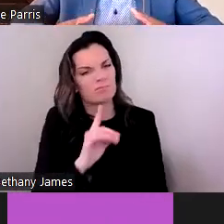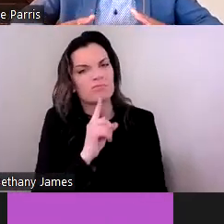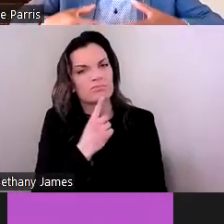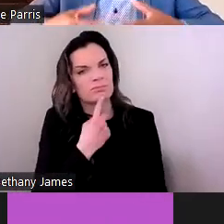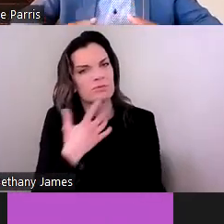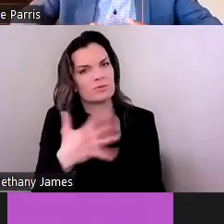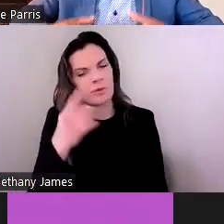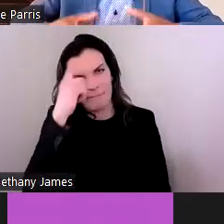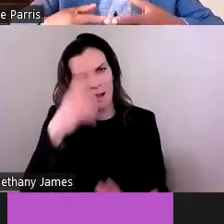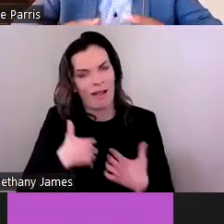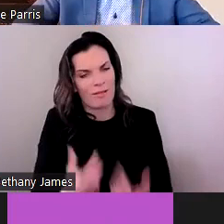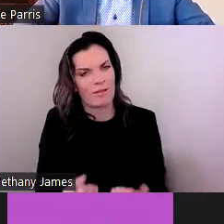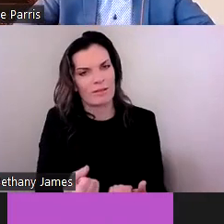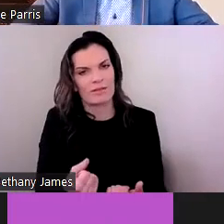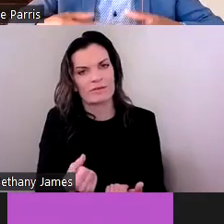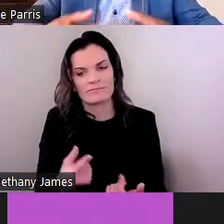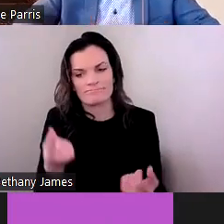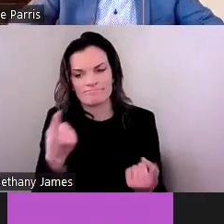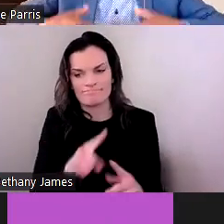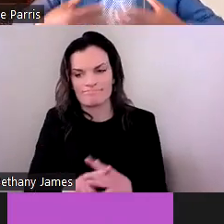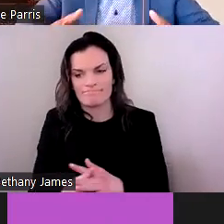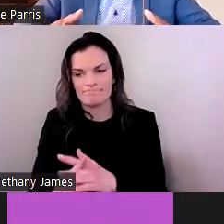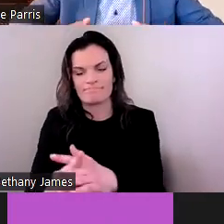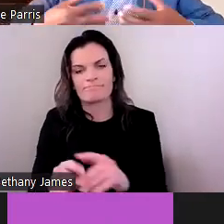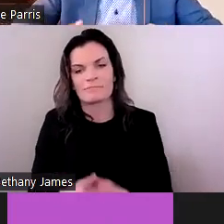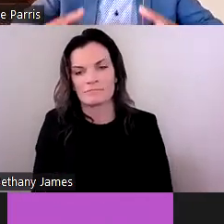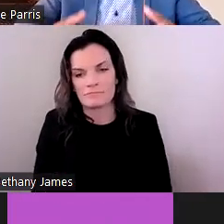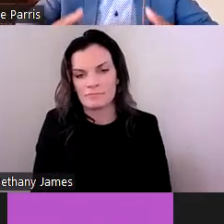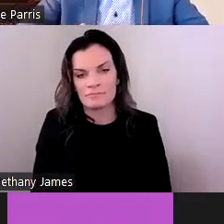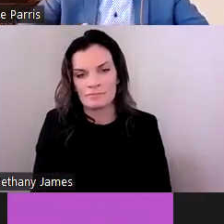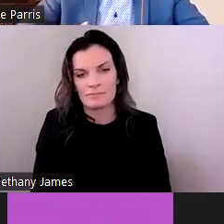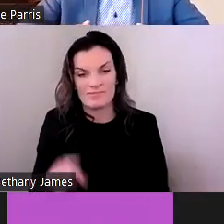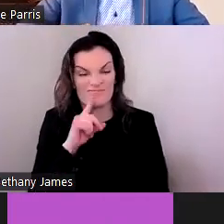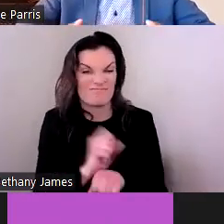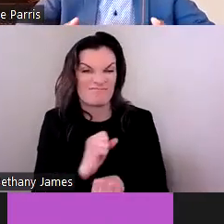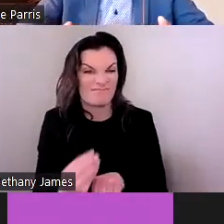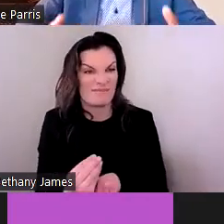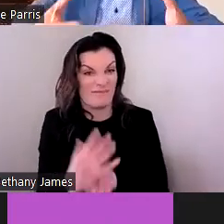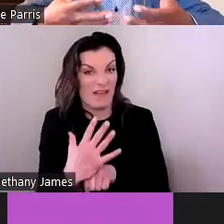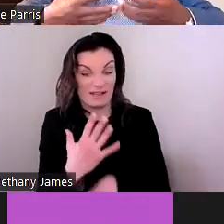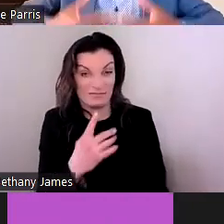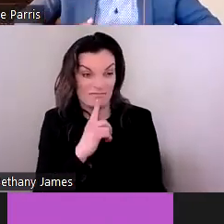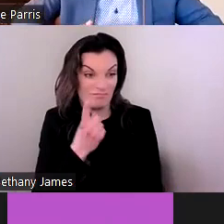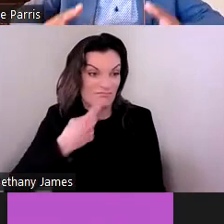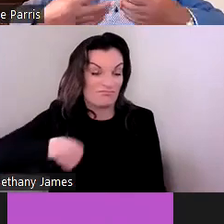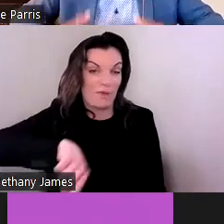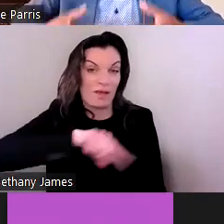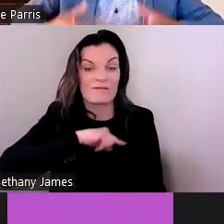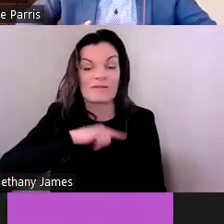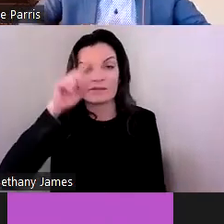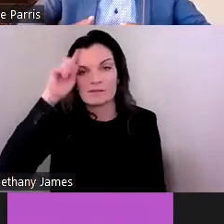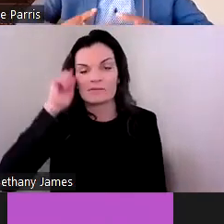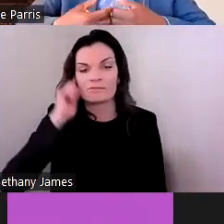mental health issues within the work environment and how it's affecting each and every one of us, and how we should be able to cope and